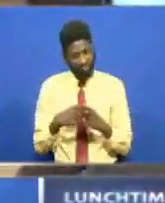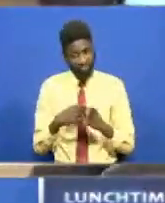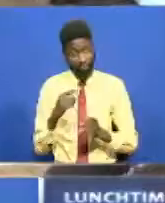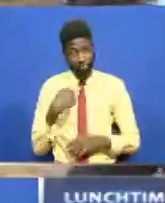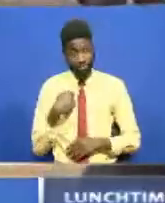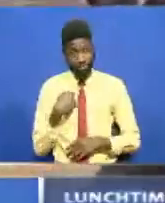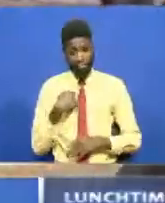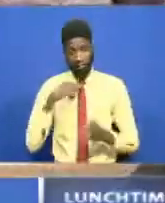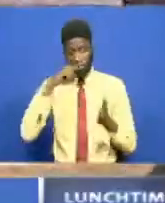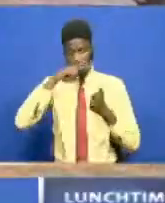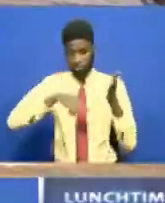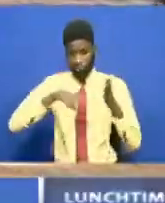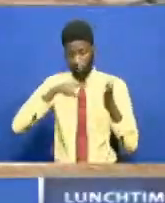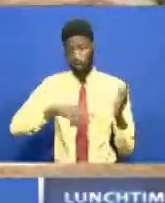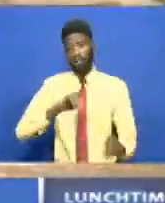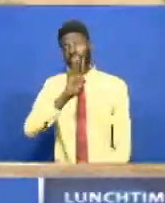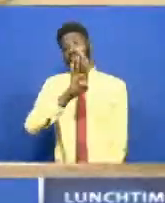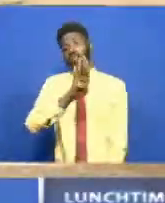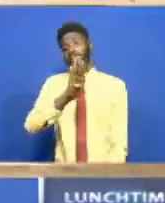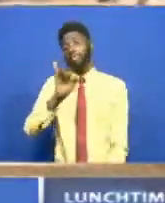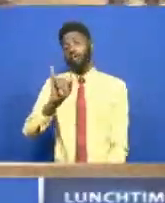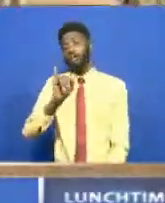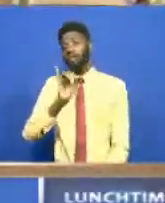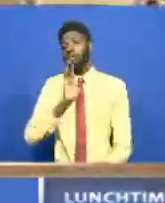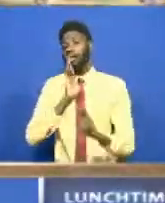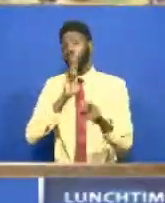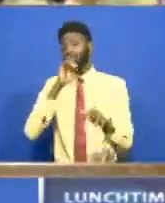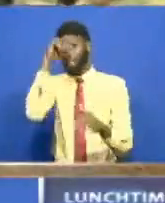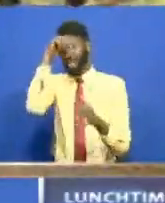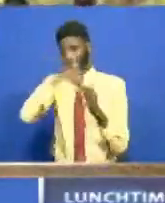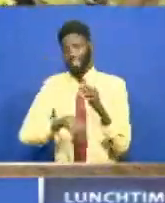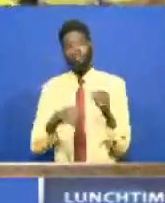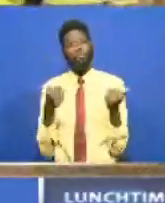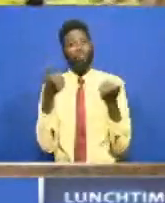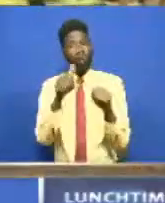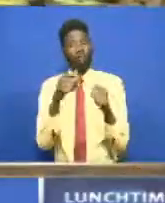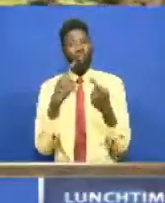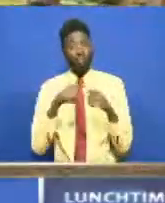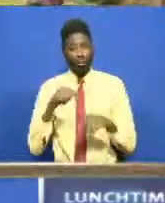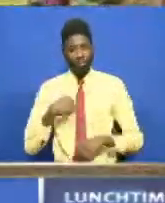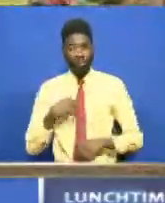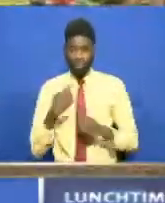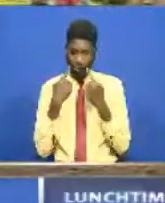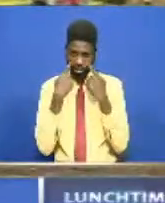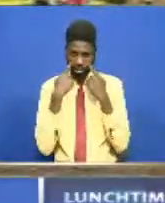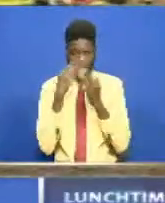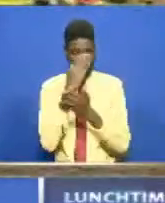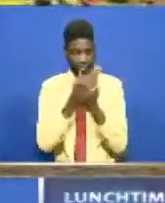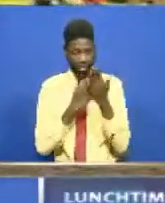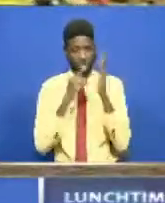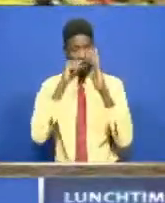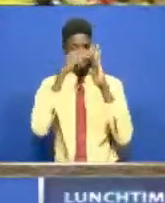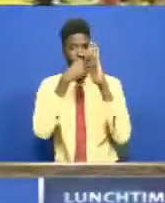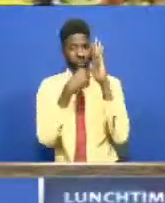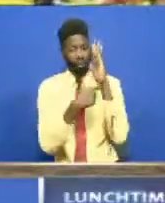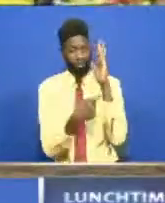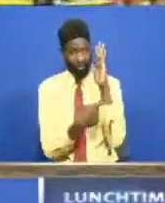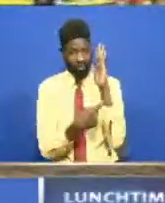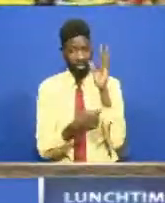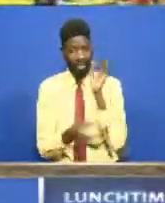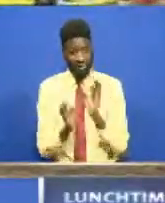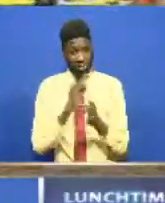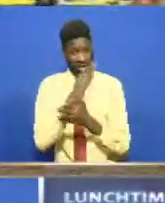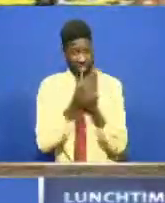I've not read the BBI report entirely, but I've seen some of the highlights. And if some of the highlights I've